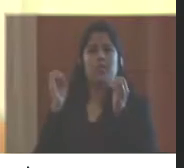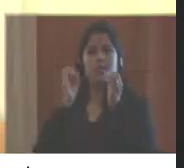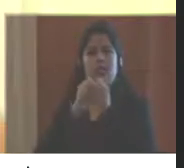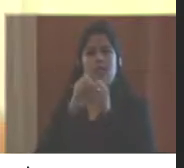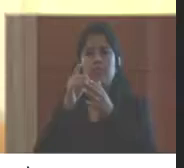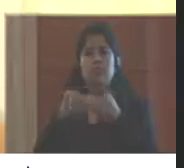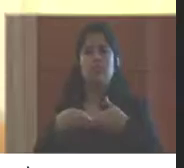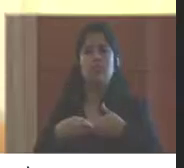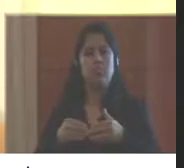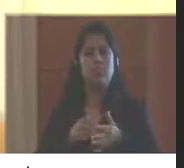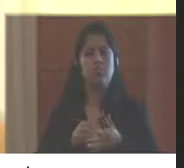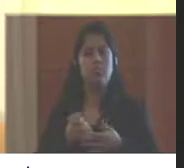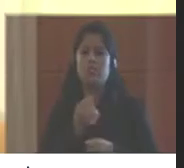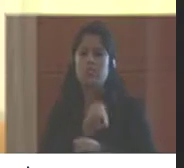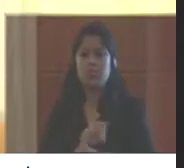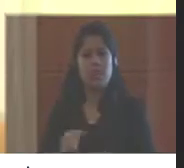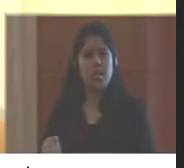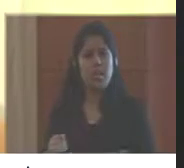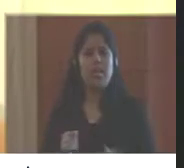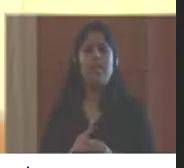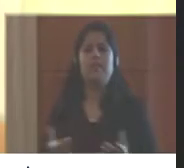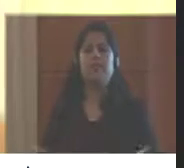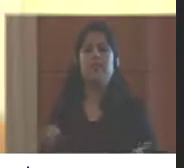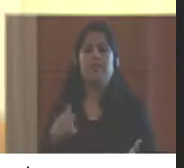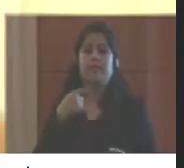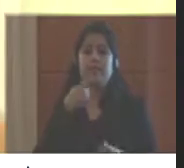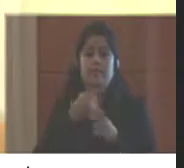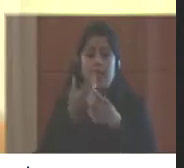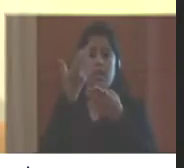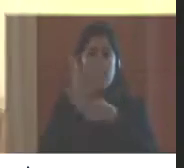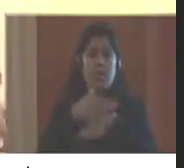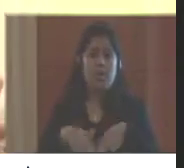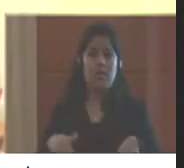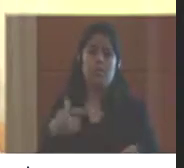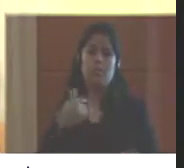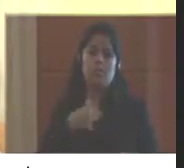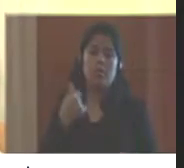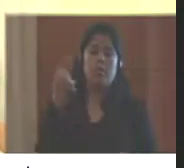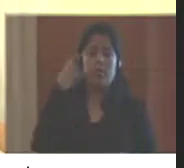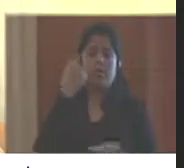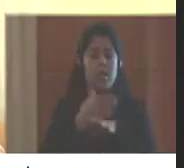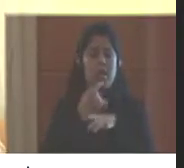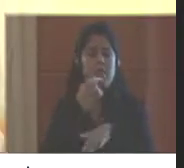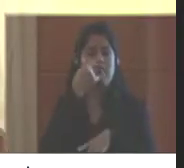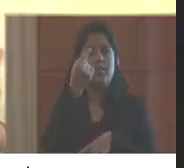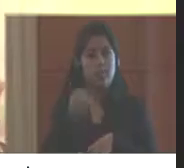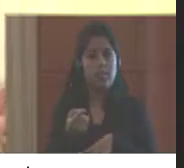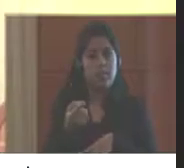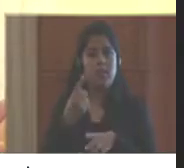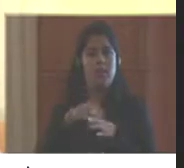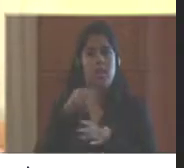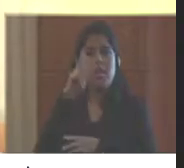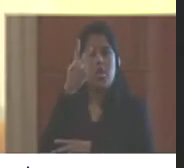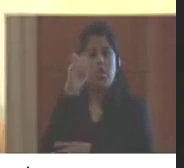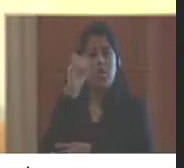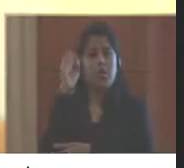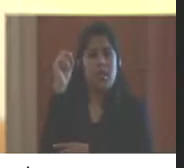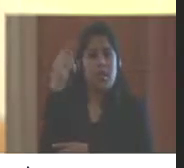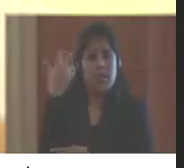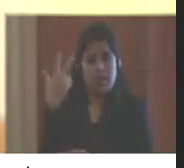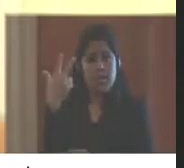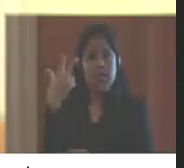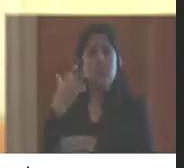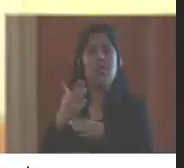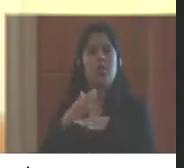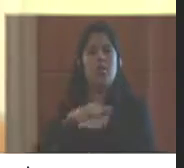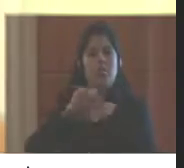risk management and help or assistance to the most vulnerable would be impossible. Finishing